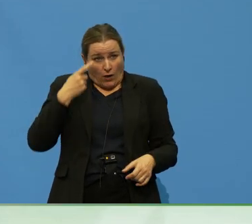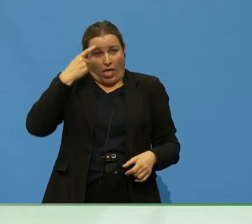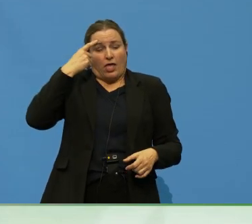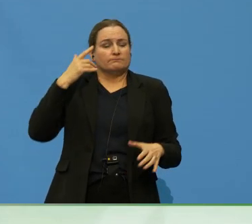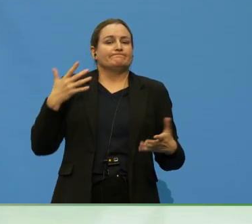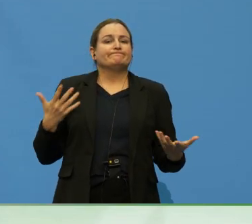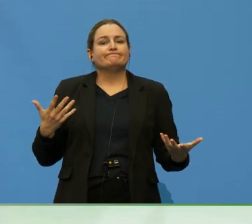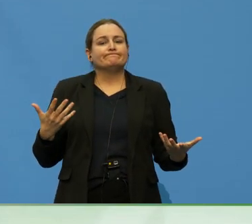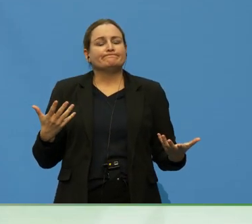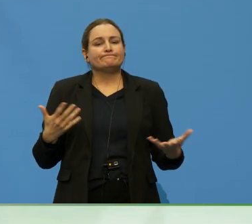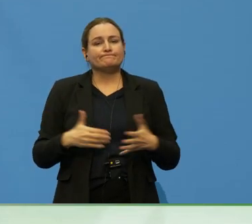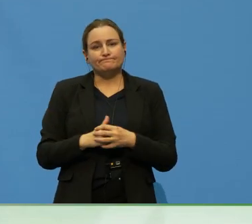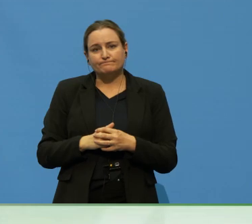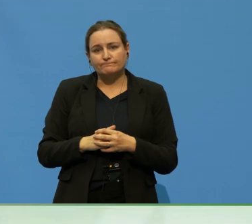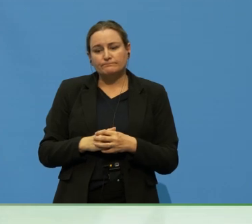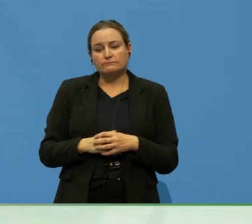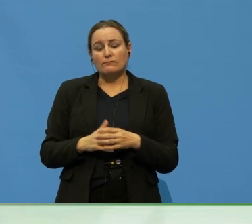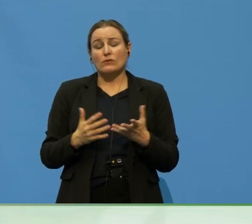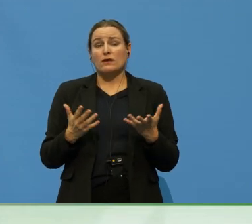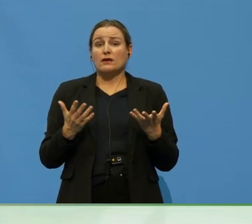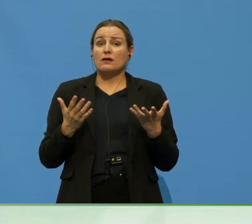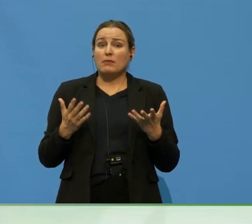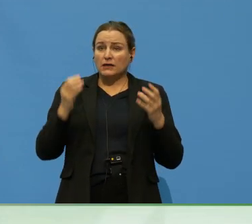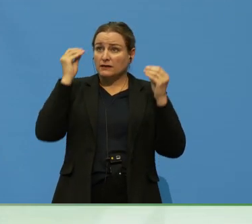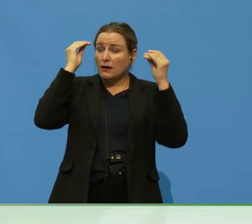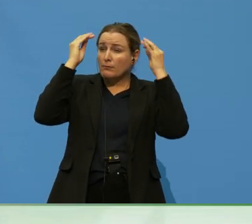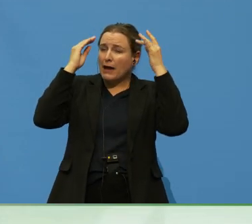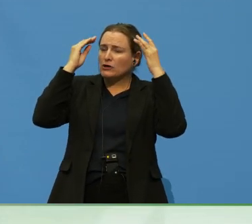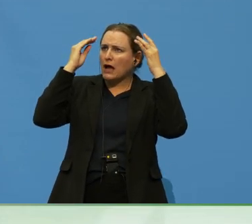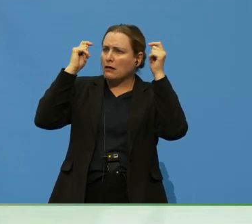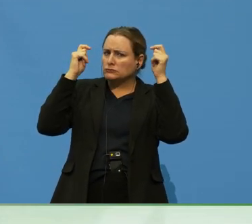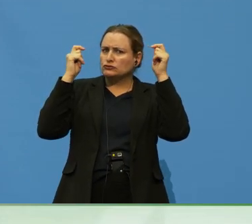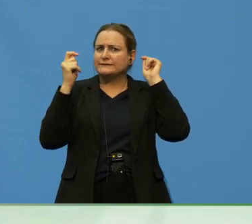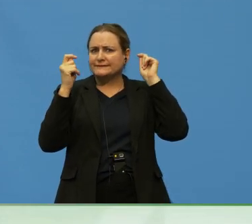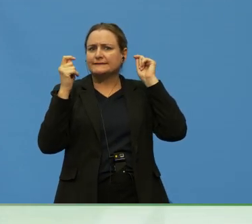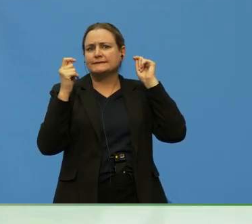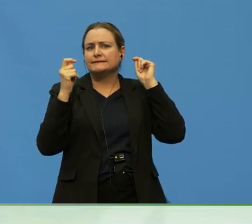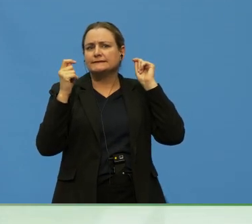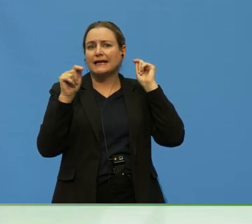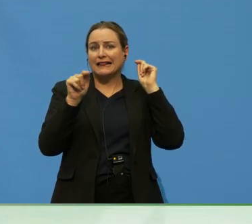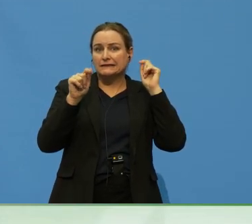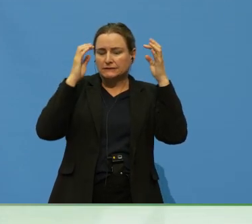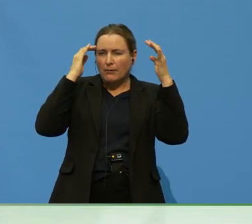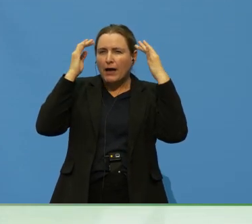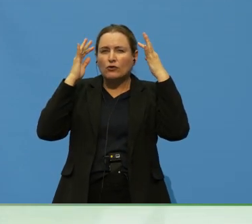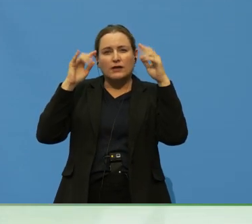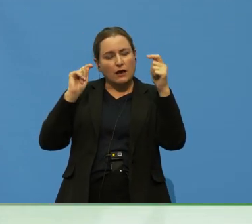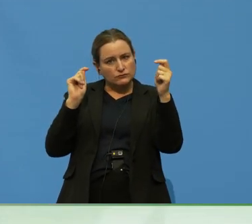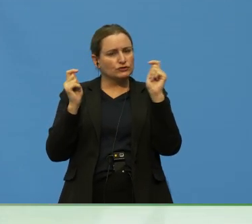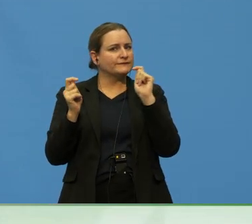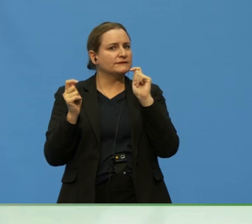shift, which is a phrase often used when we're talking about the CRPD, the paradigm shift happens